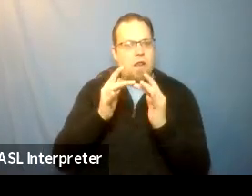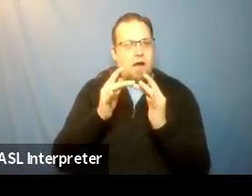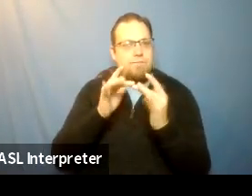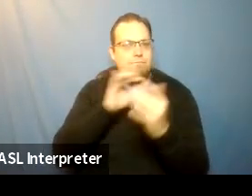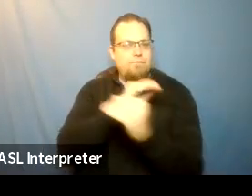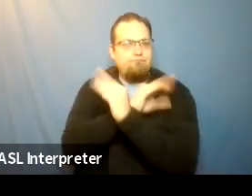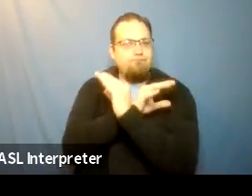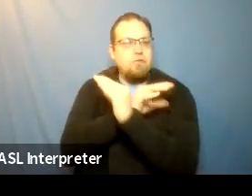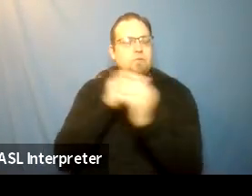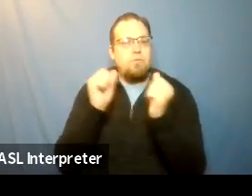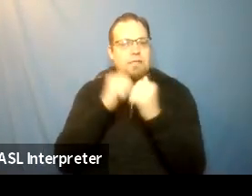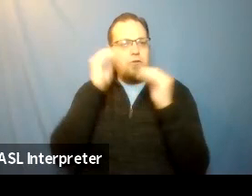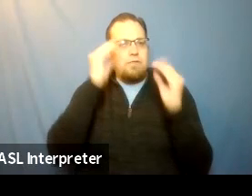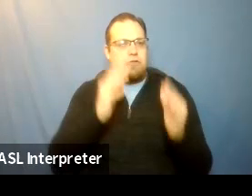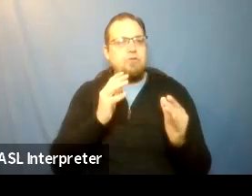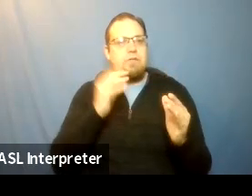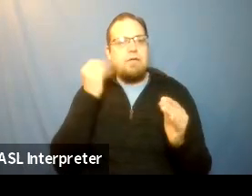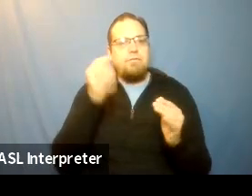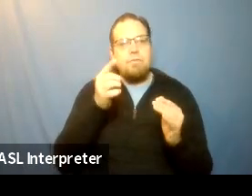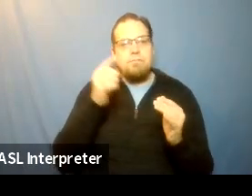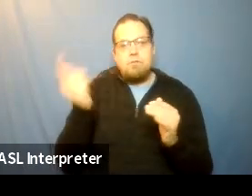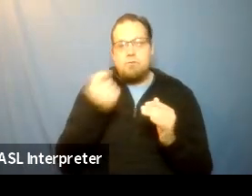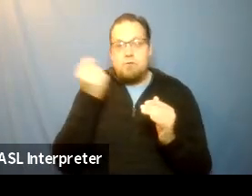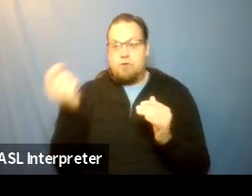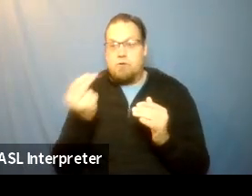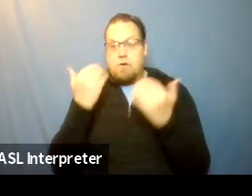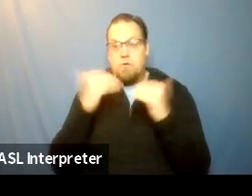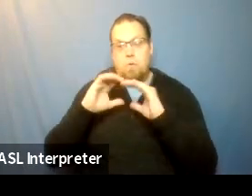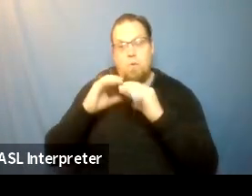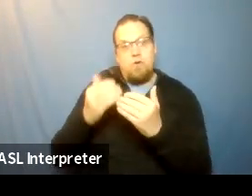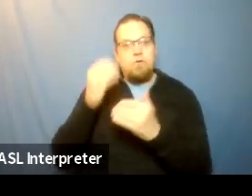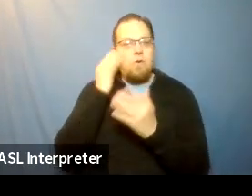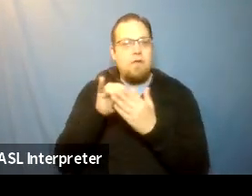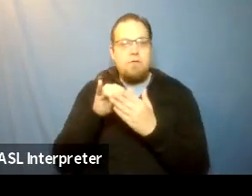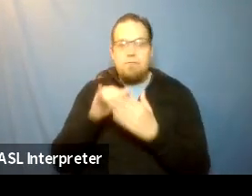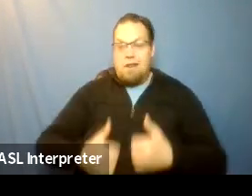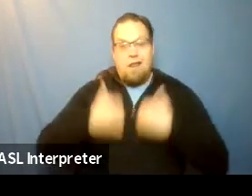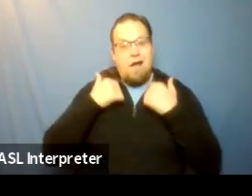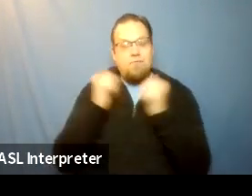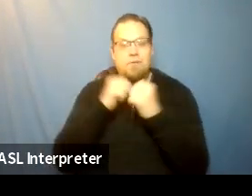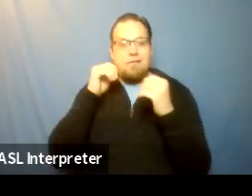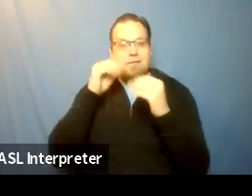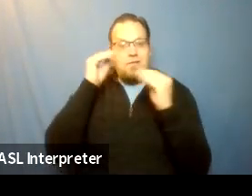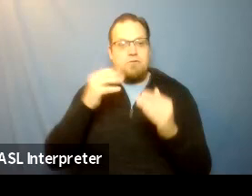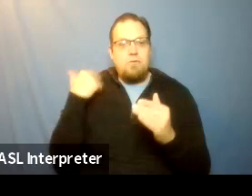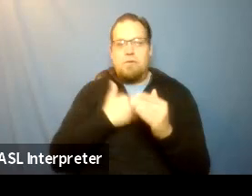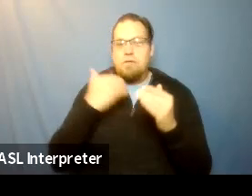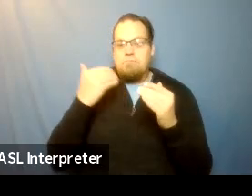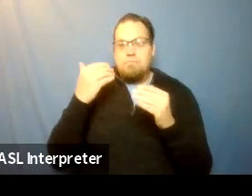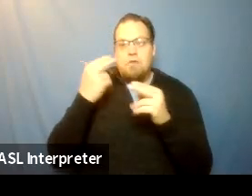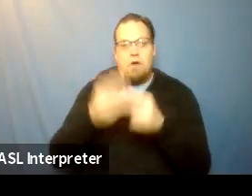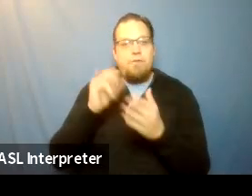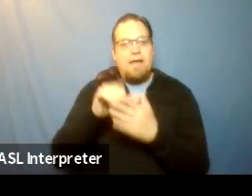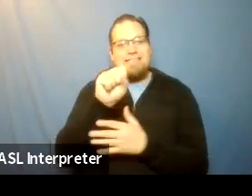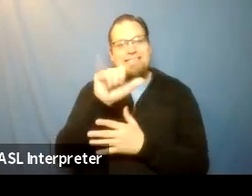with teachers, and if you're a Tuesday, Thursday cohort, you know that you meet live with teachers. We call that synchronous learning.